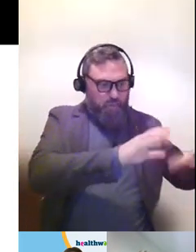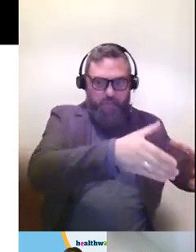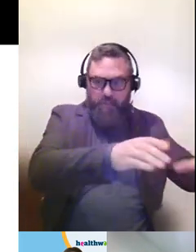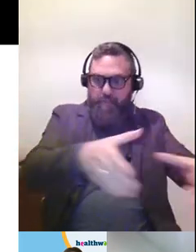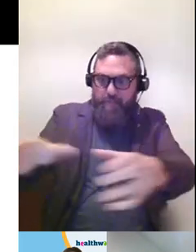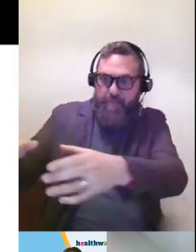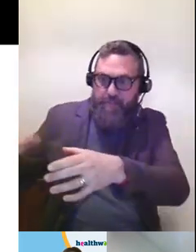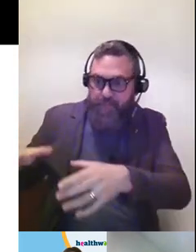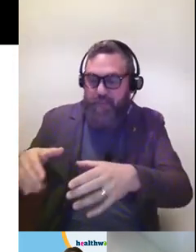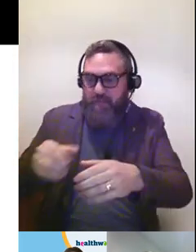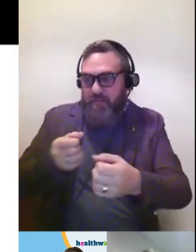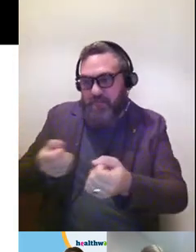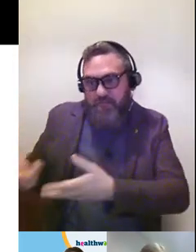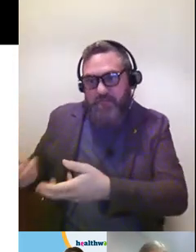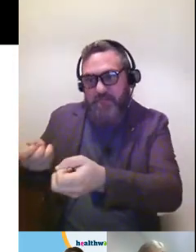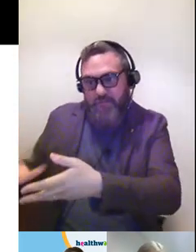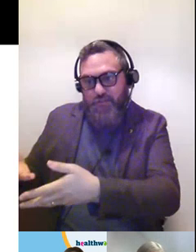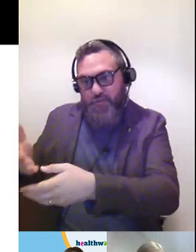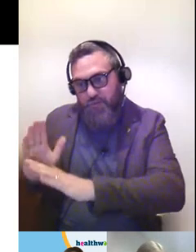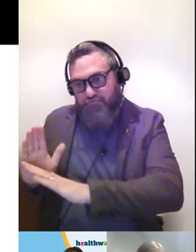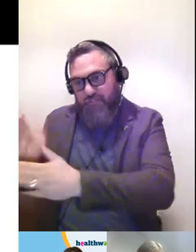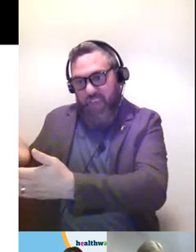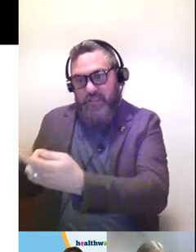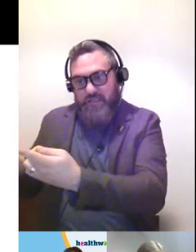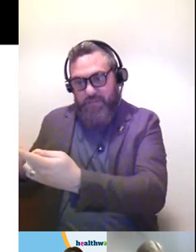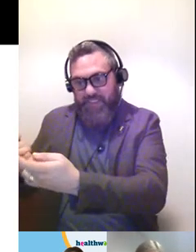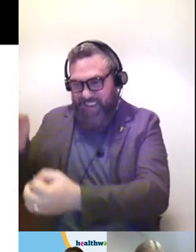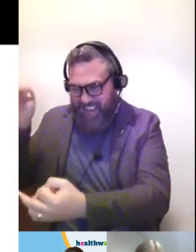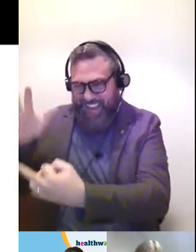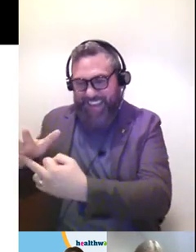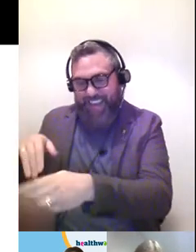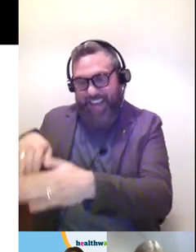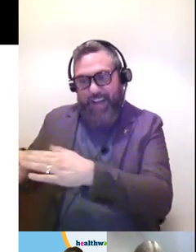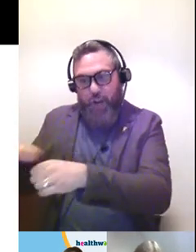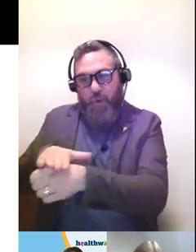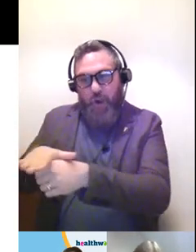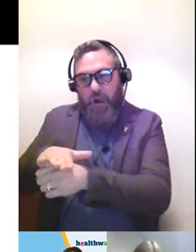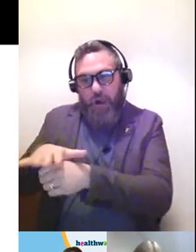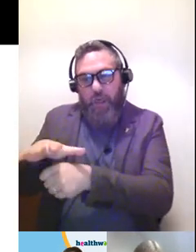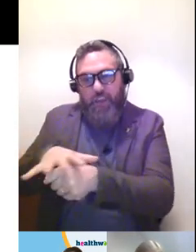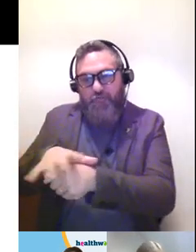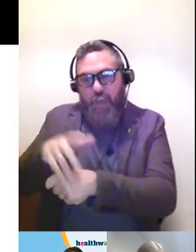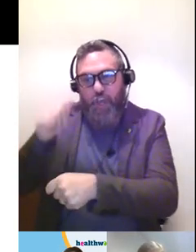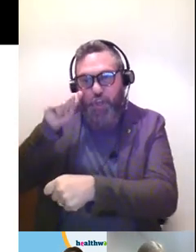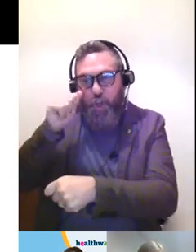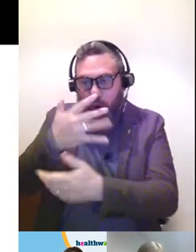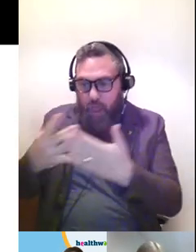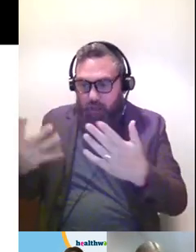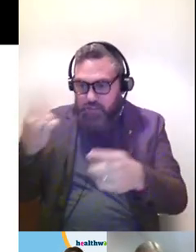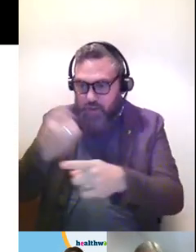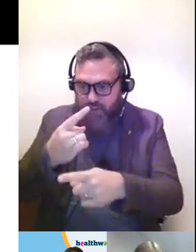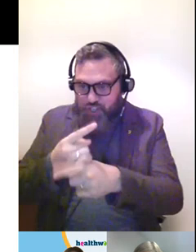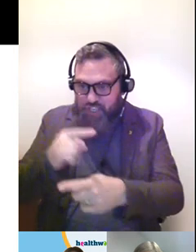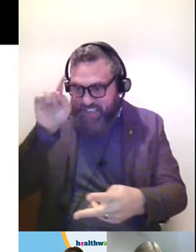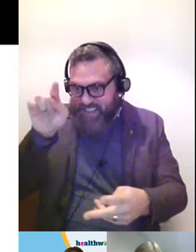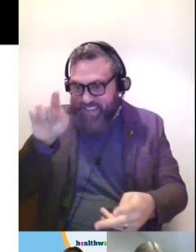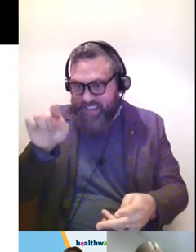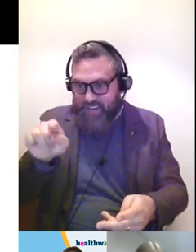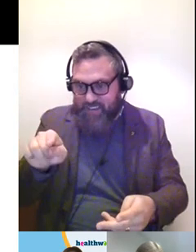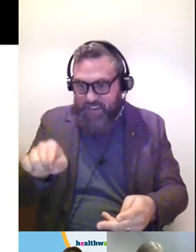delivered in localities is absolutely key. And I can see lots of things in the chat bar cropping up here